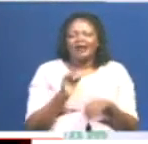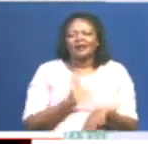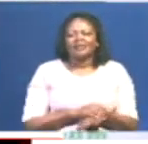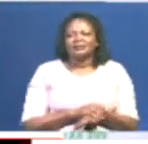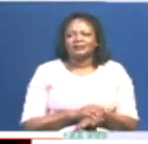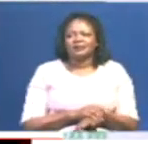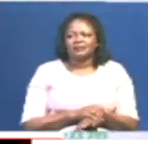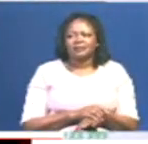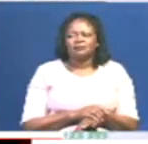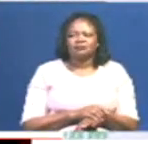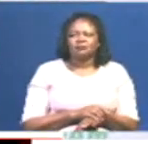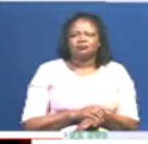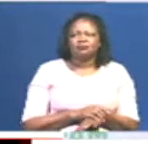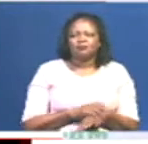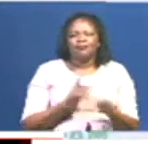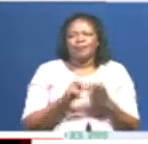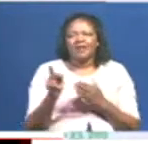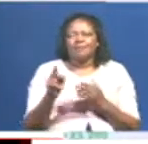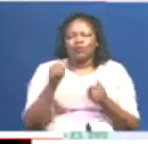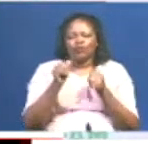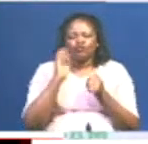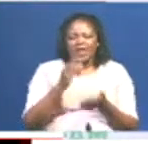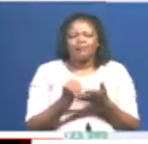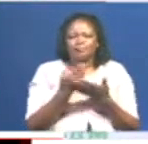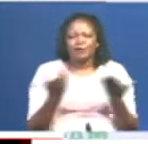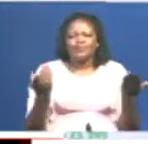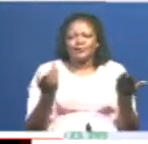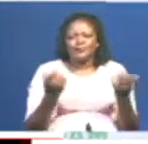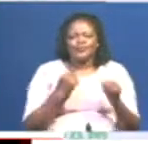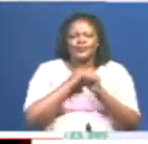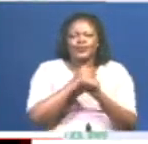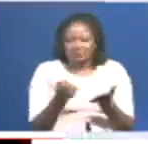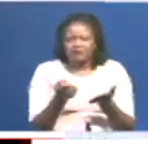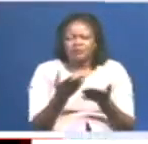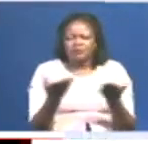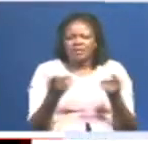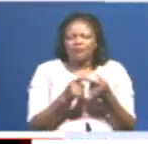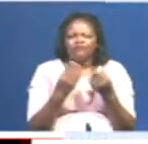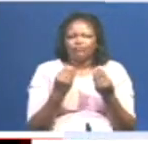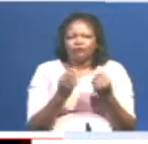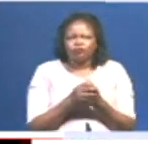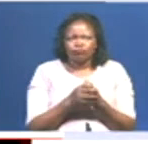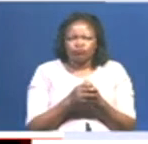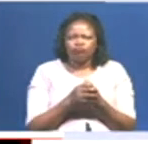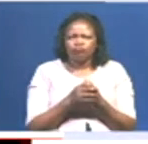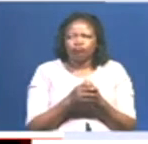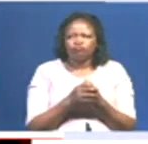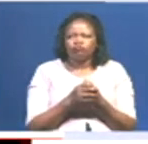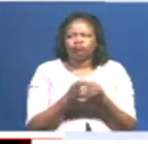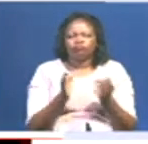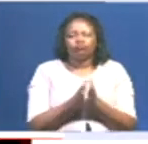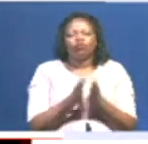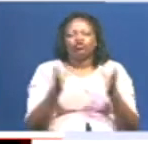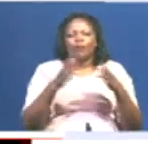some kind of payment which will enable them to cushion them from to understand, and second, very